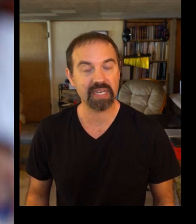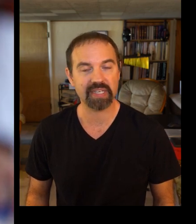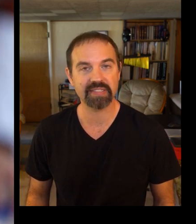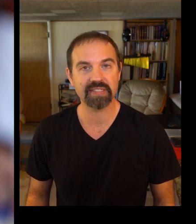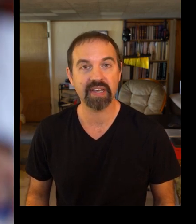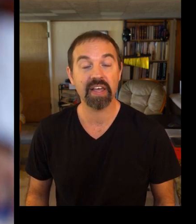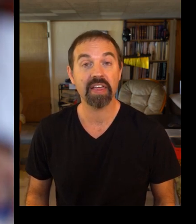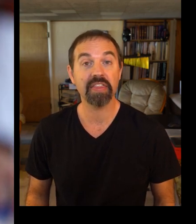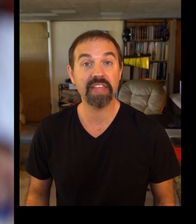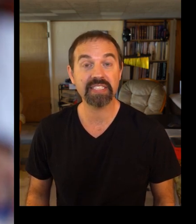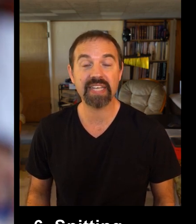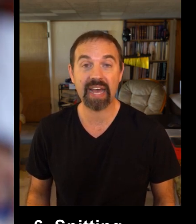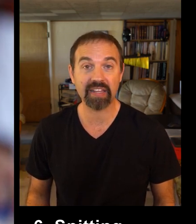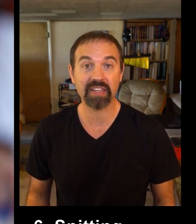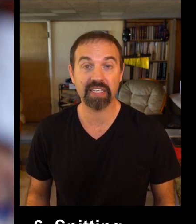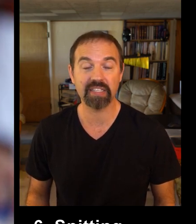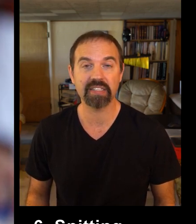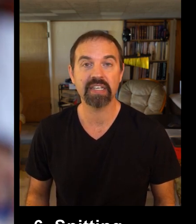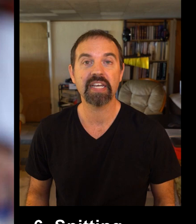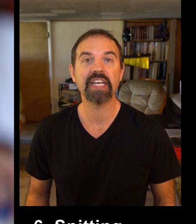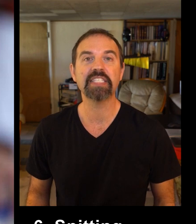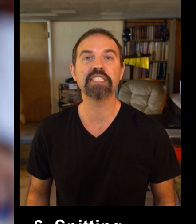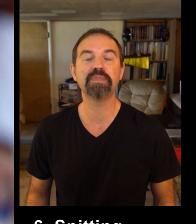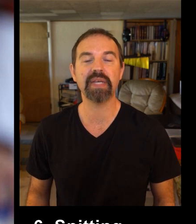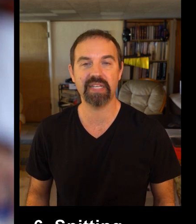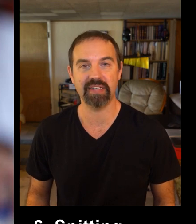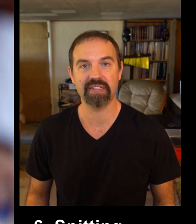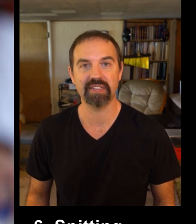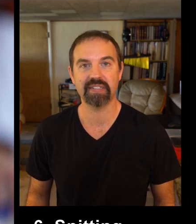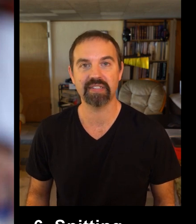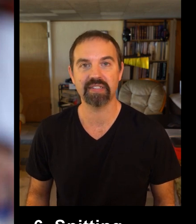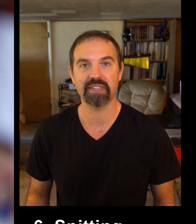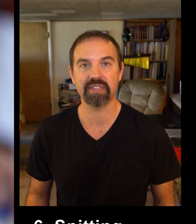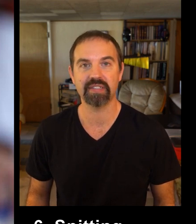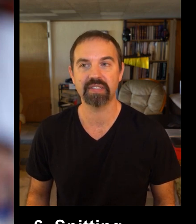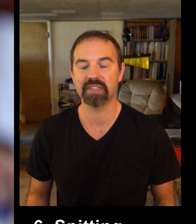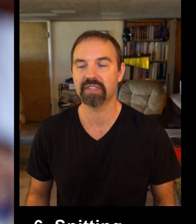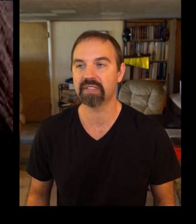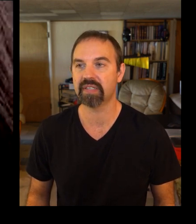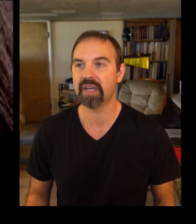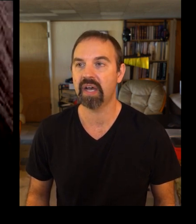Number six, this athlete is spitting.